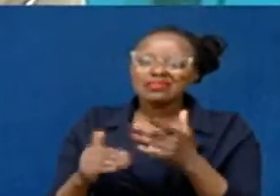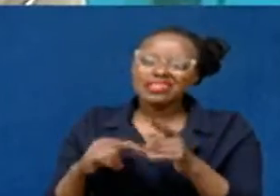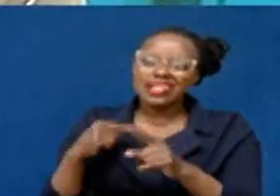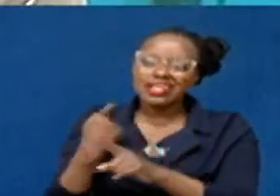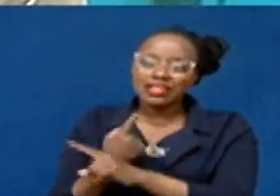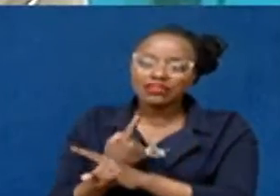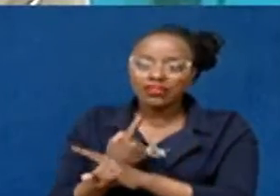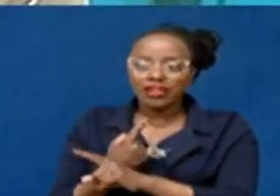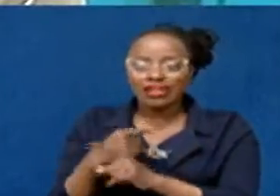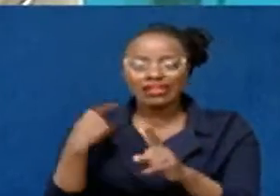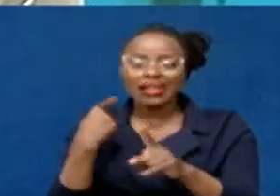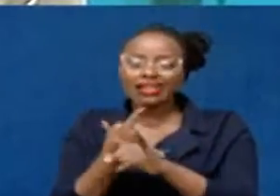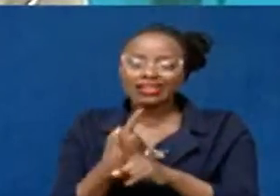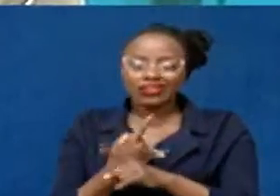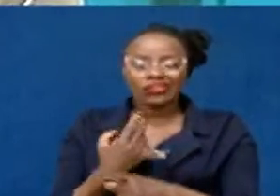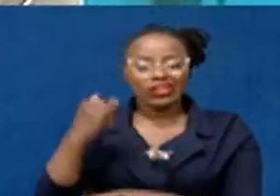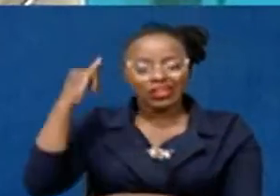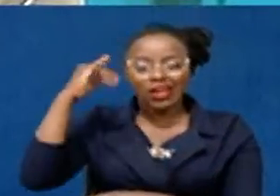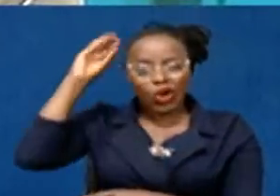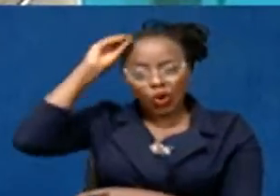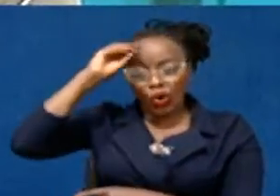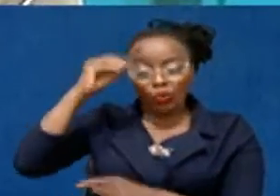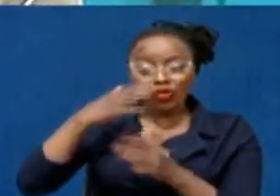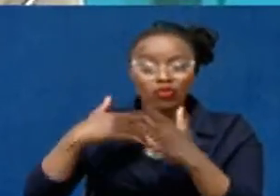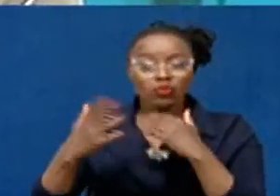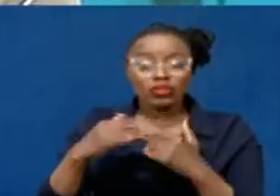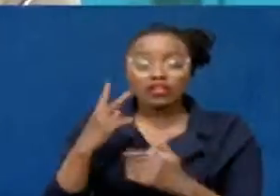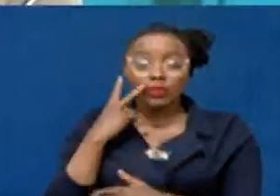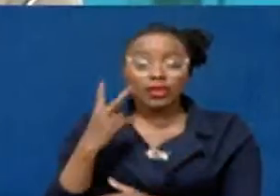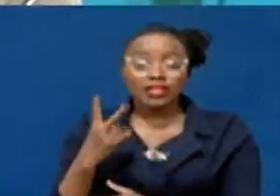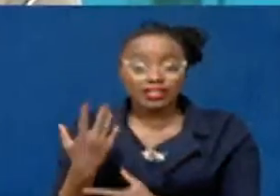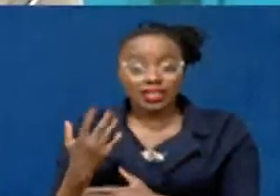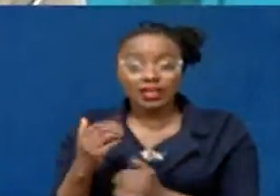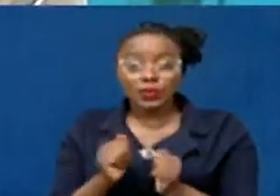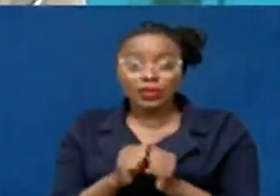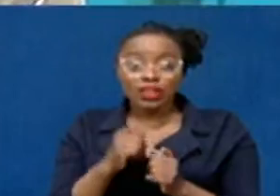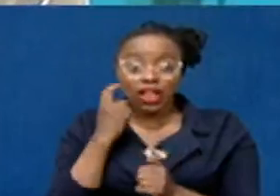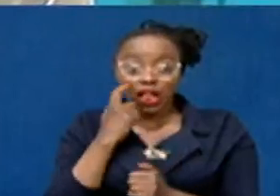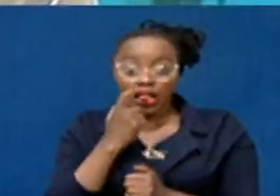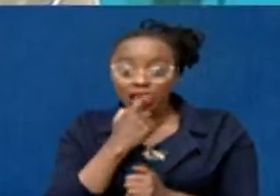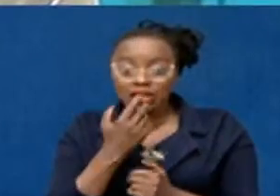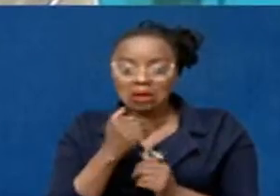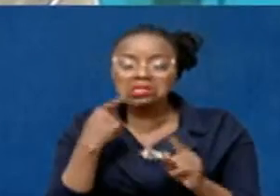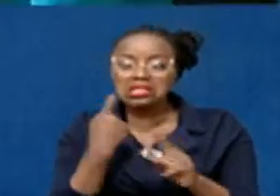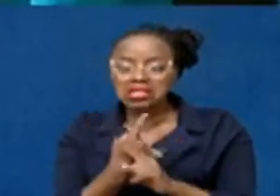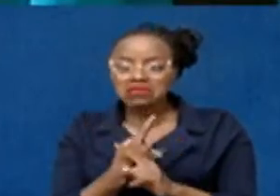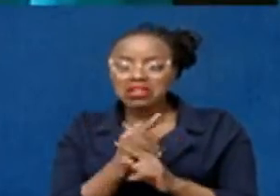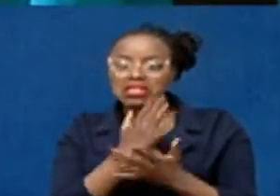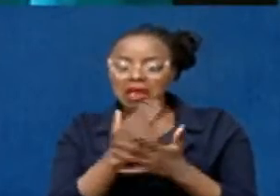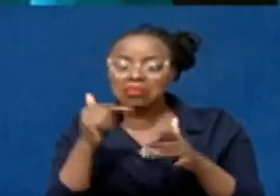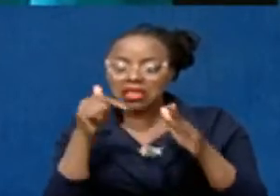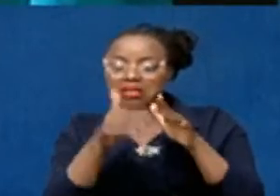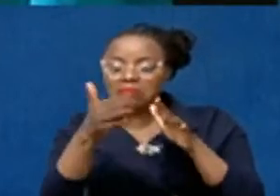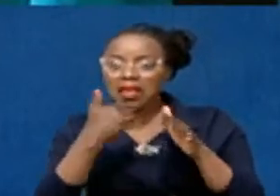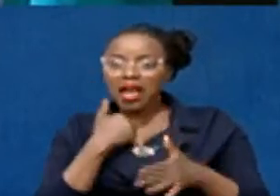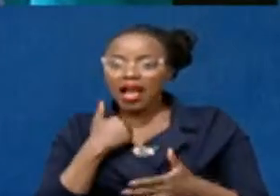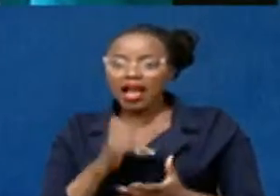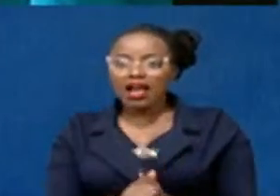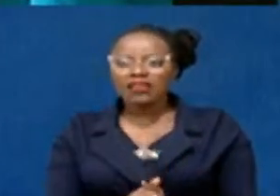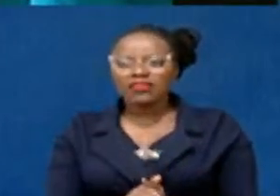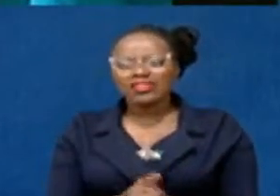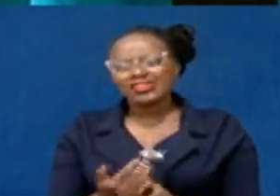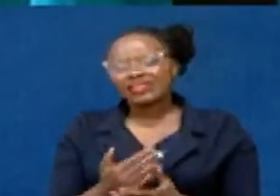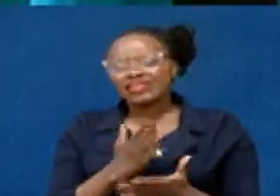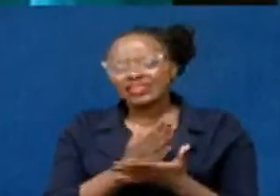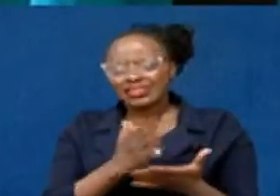a slightly different tune from what we are seeing with our naked eyes. Yes, and I think what the naked